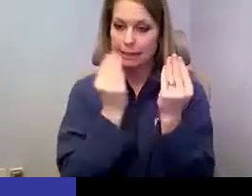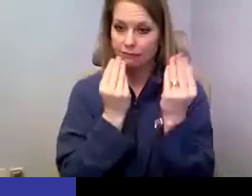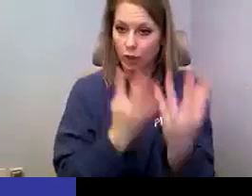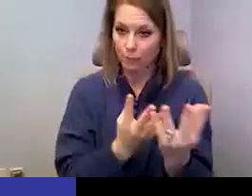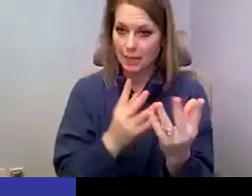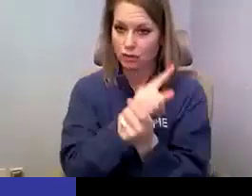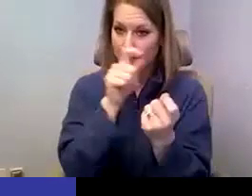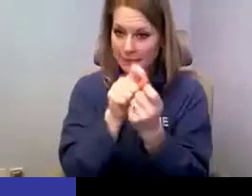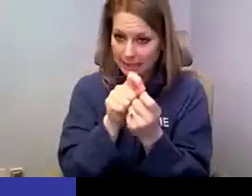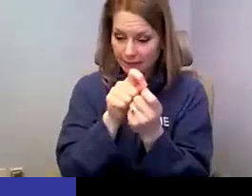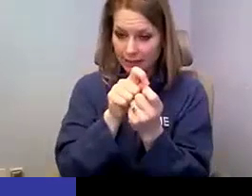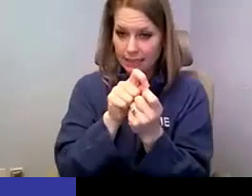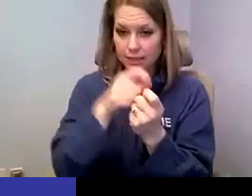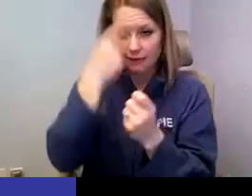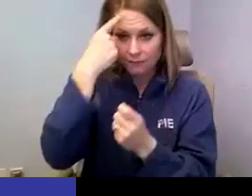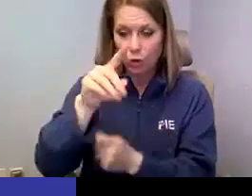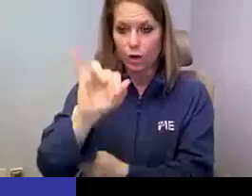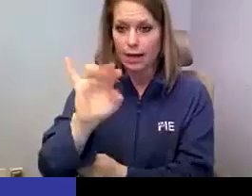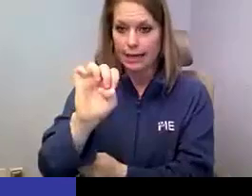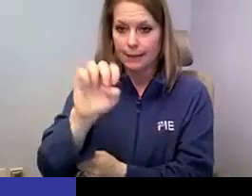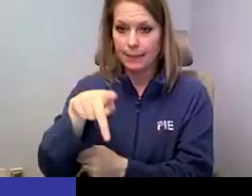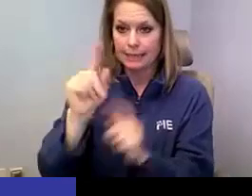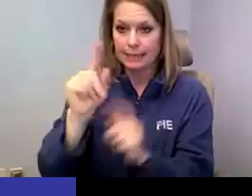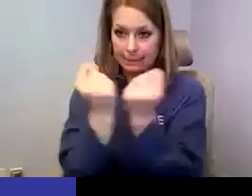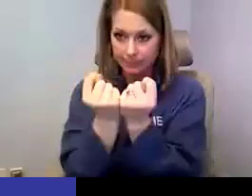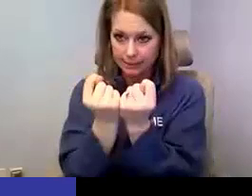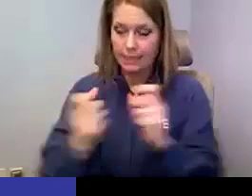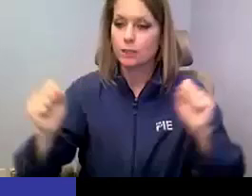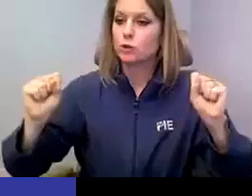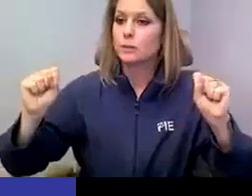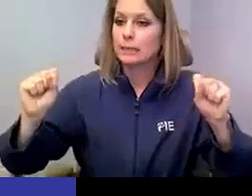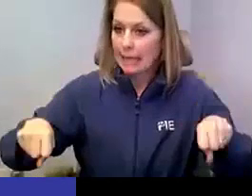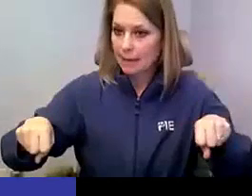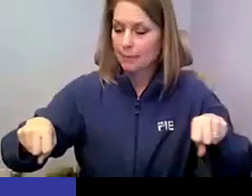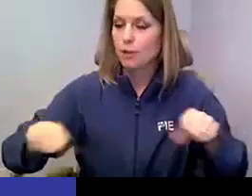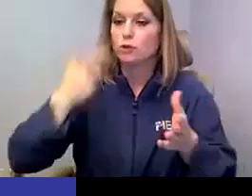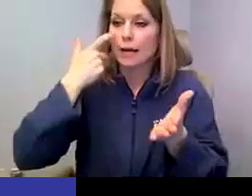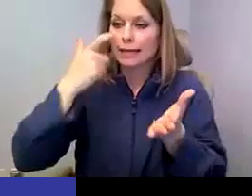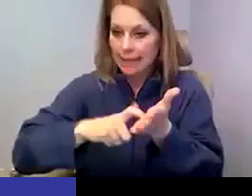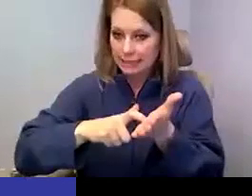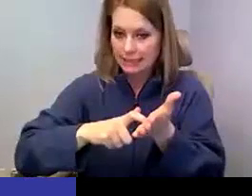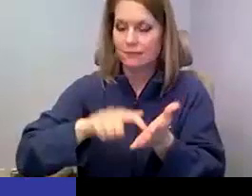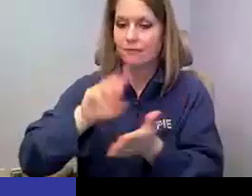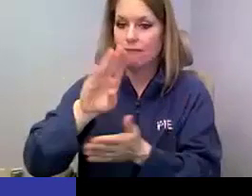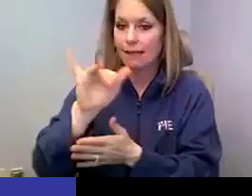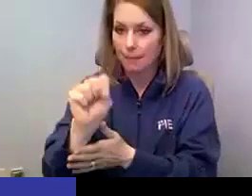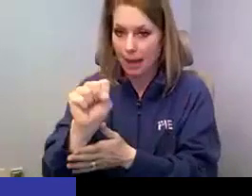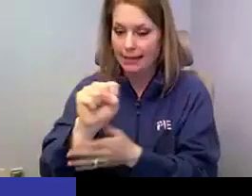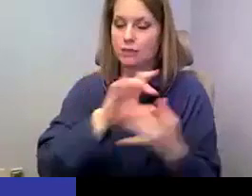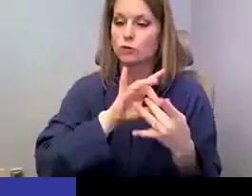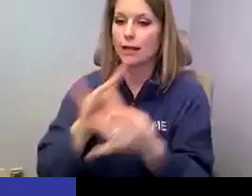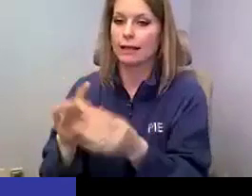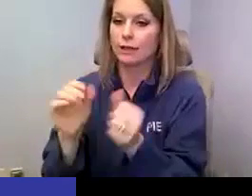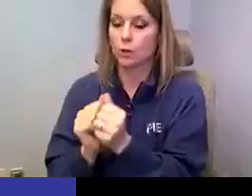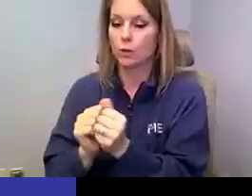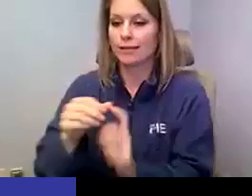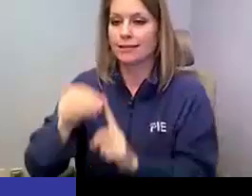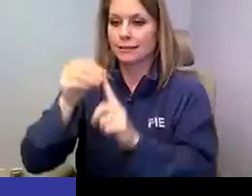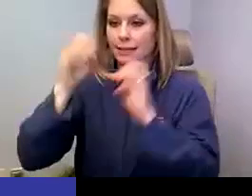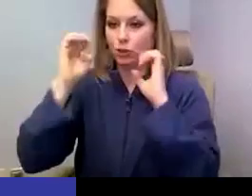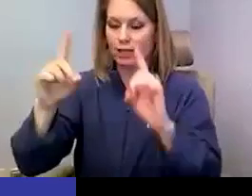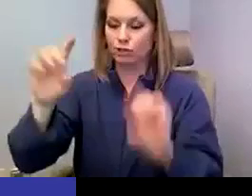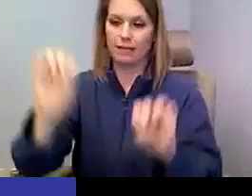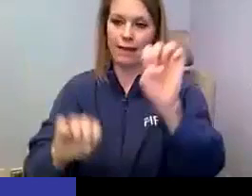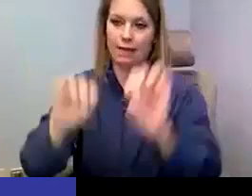specifically for IEP teams to identify and address bias as it may relate to the special education evaluation process. This